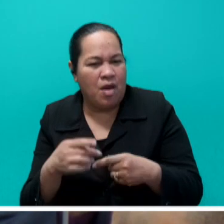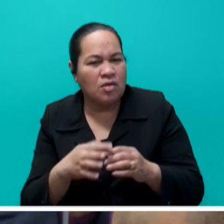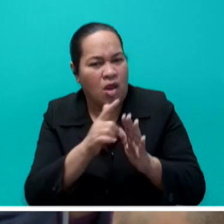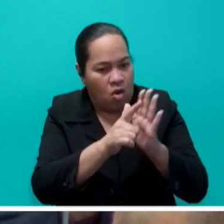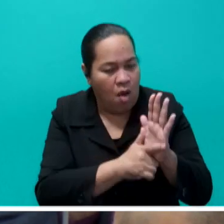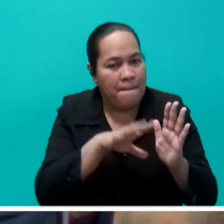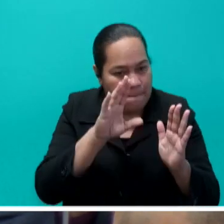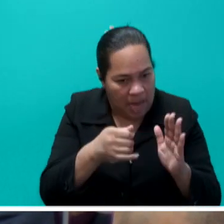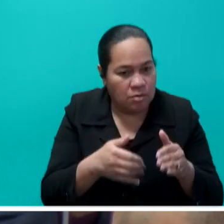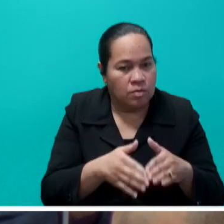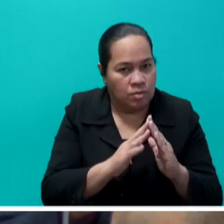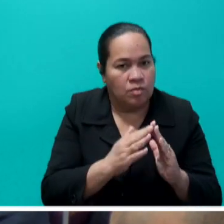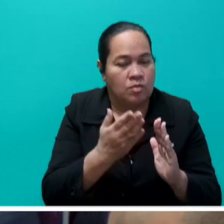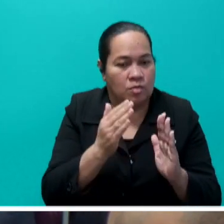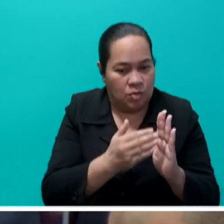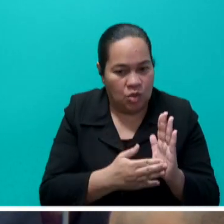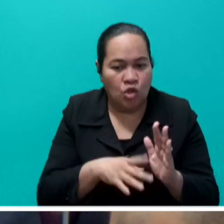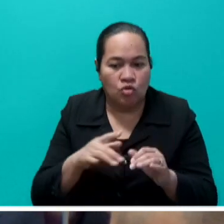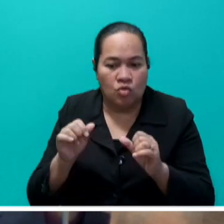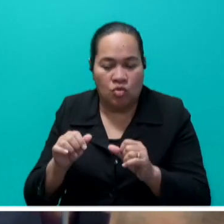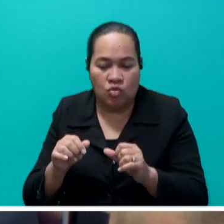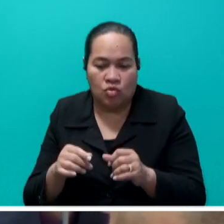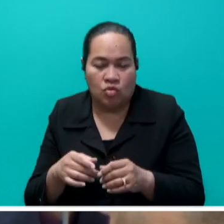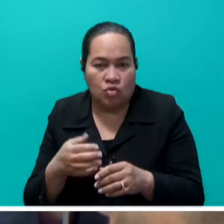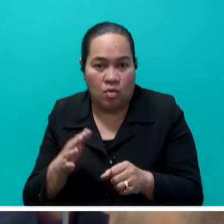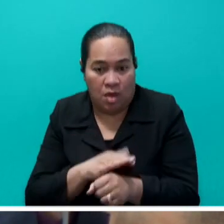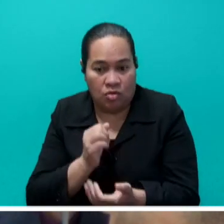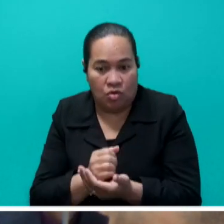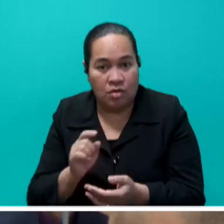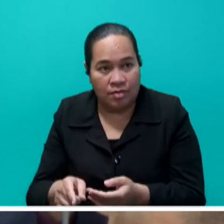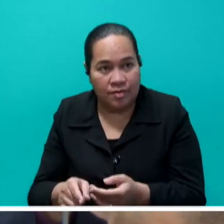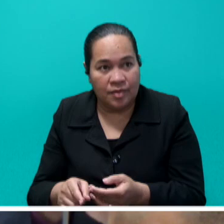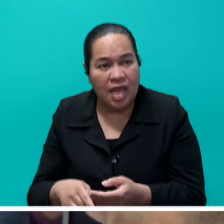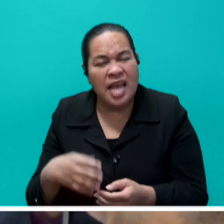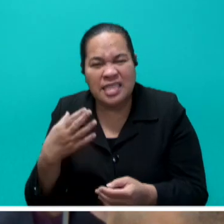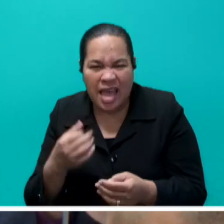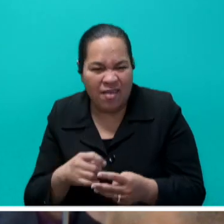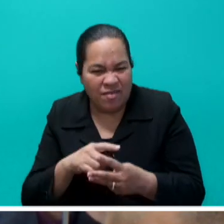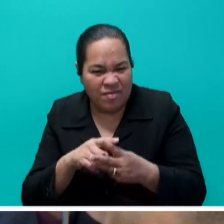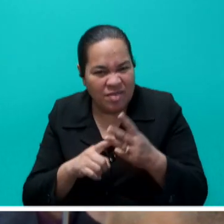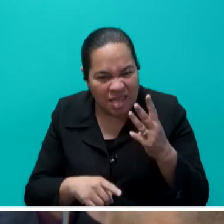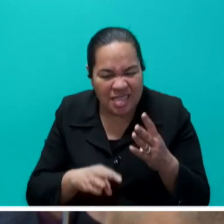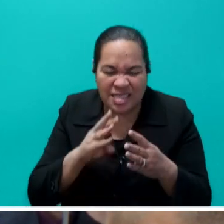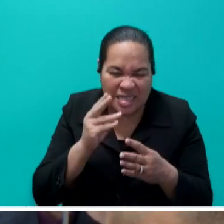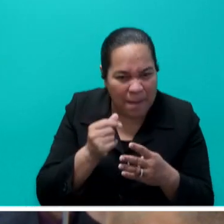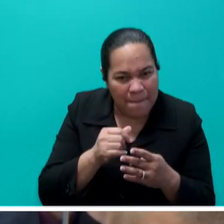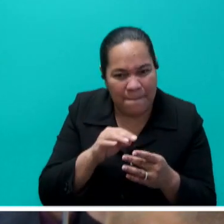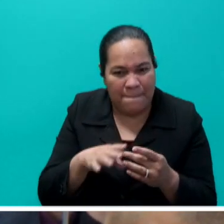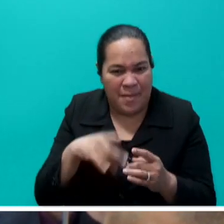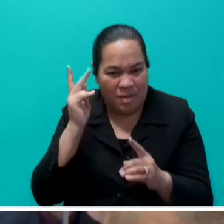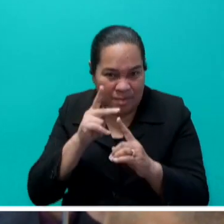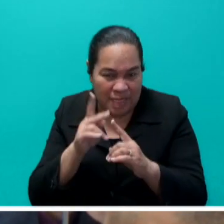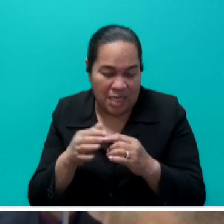issues. However, our approach to enforcing this section is guided by several key principles, and I just want to talk through